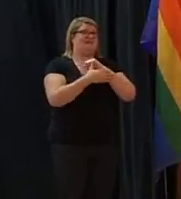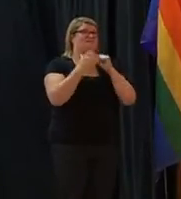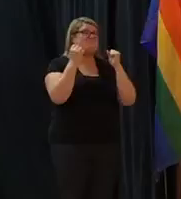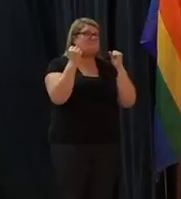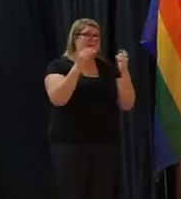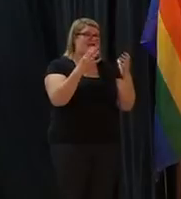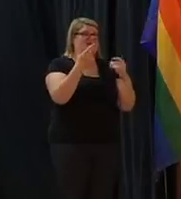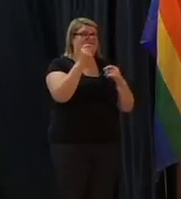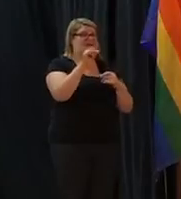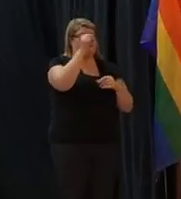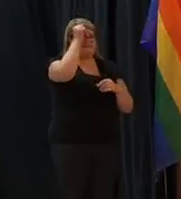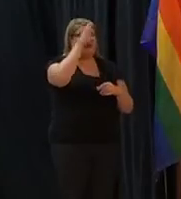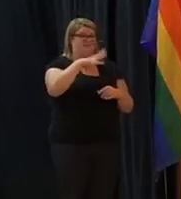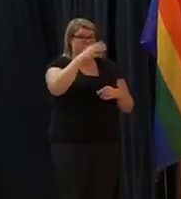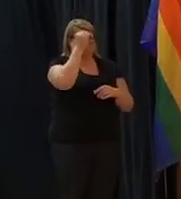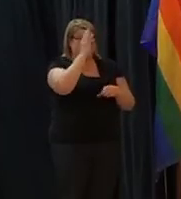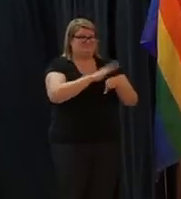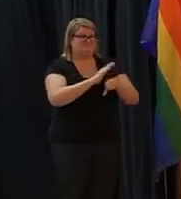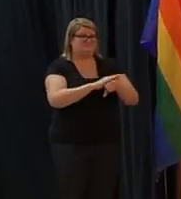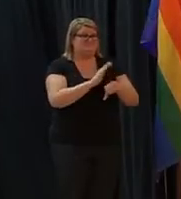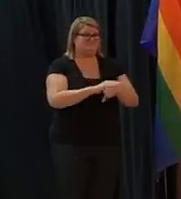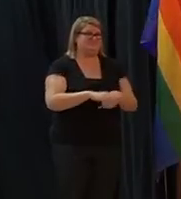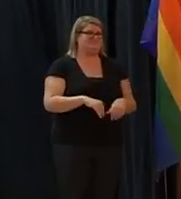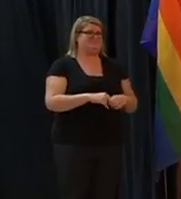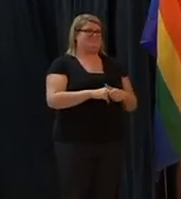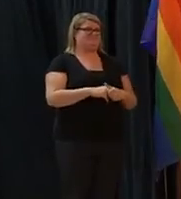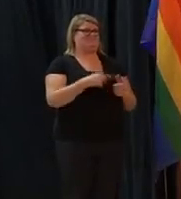men, and that's the Vatican.